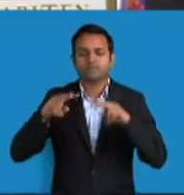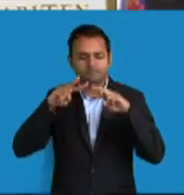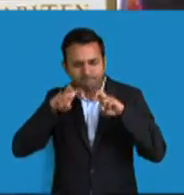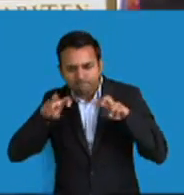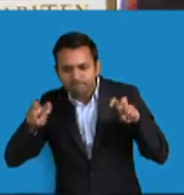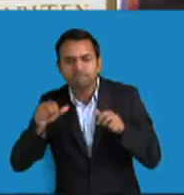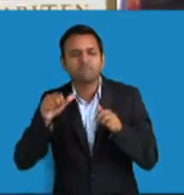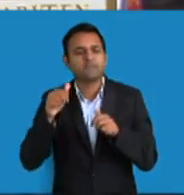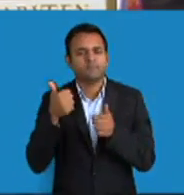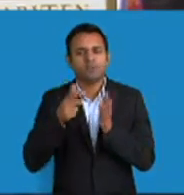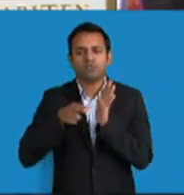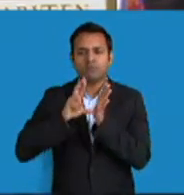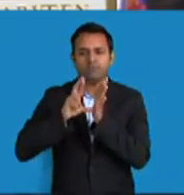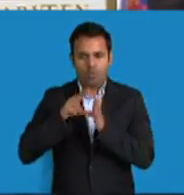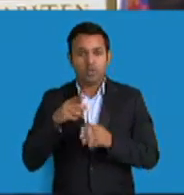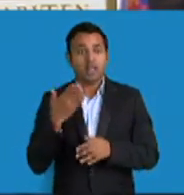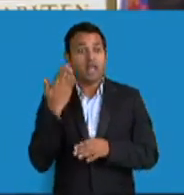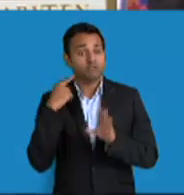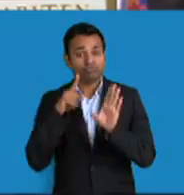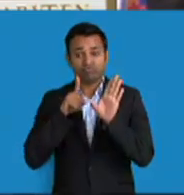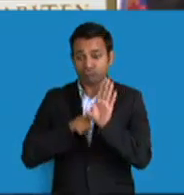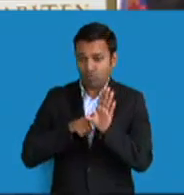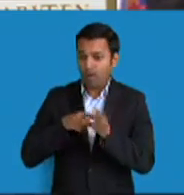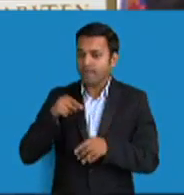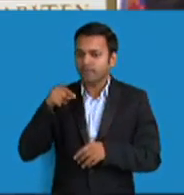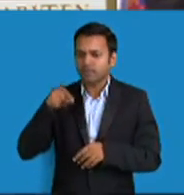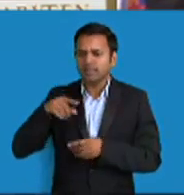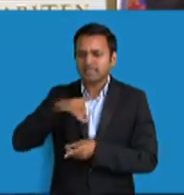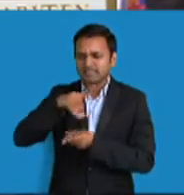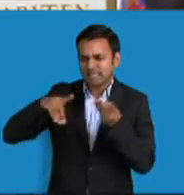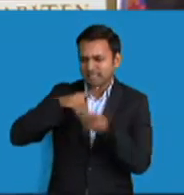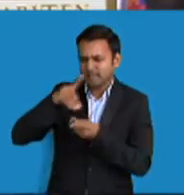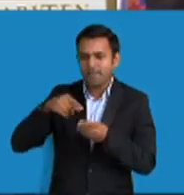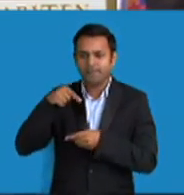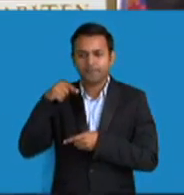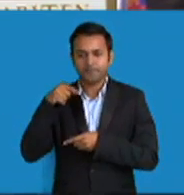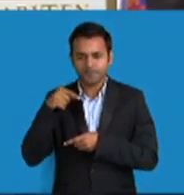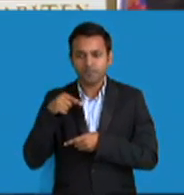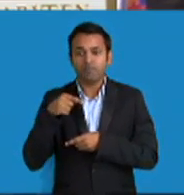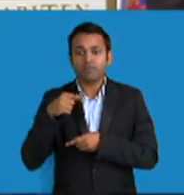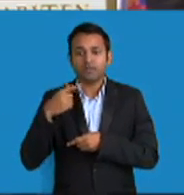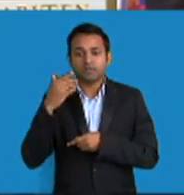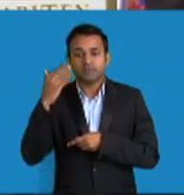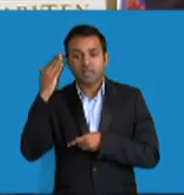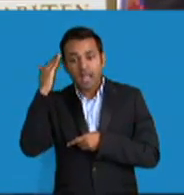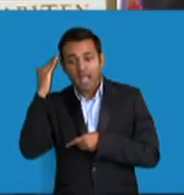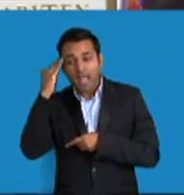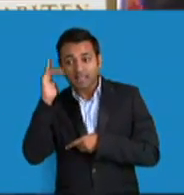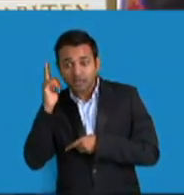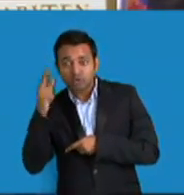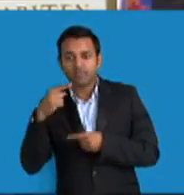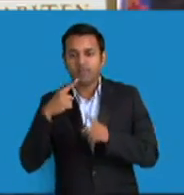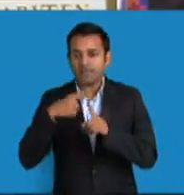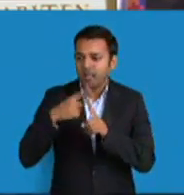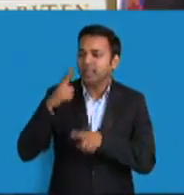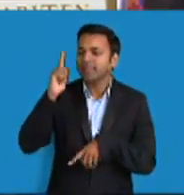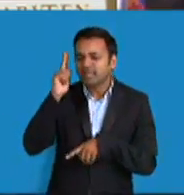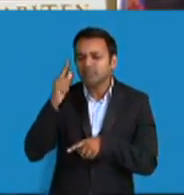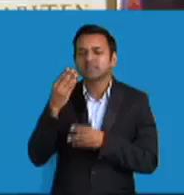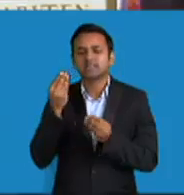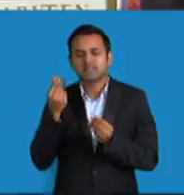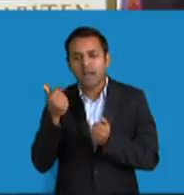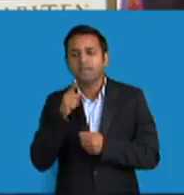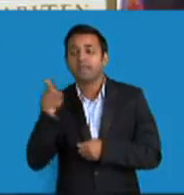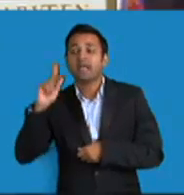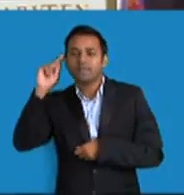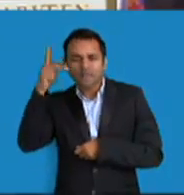Cyclone Winston, our teachers and head teachers, principals, worked extremely hard to ensure that we finish last